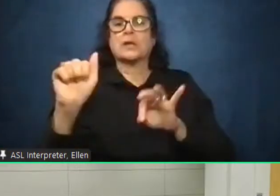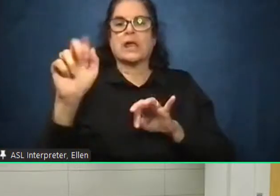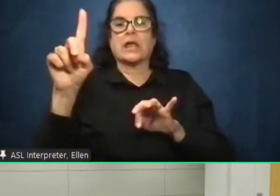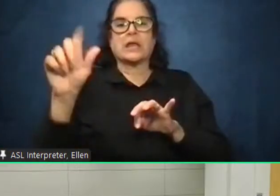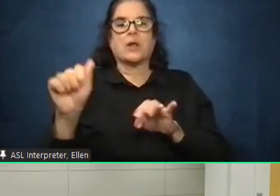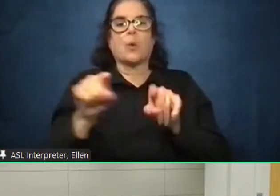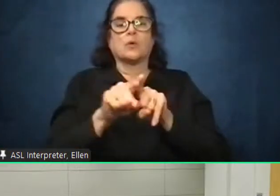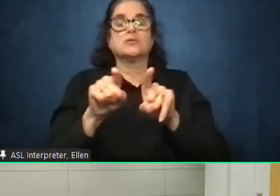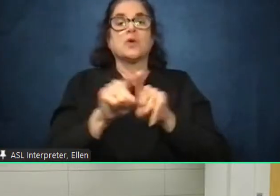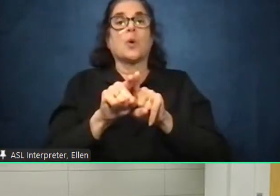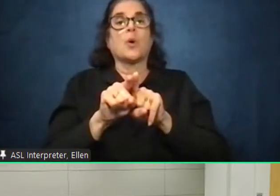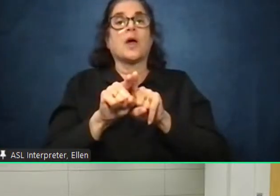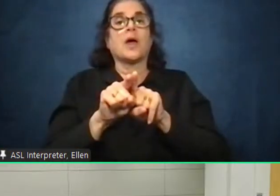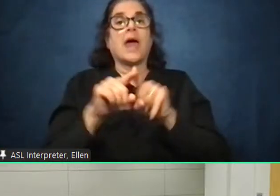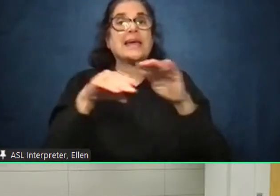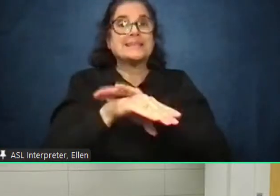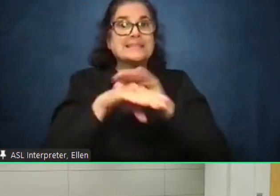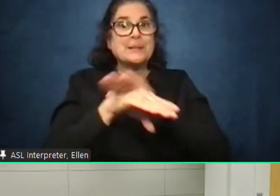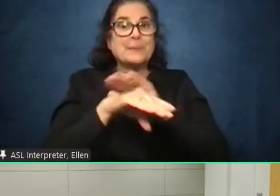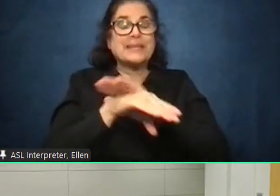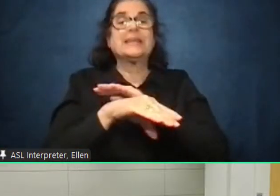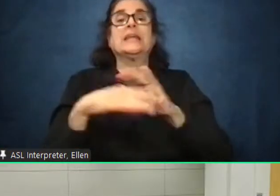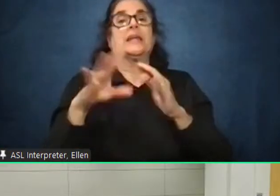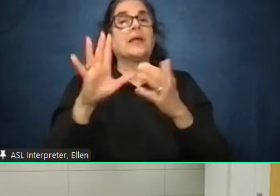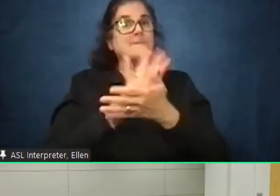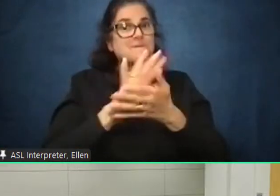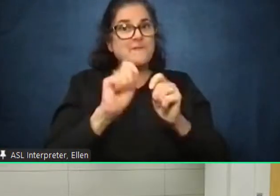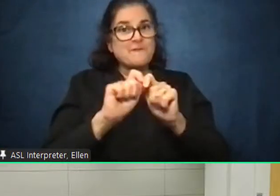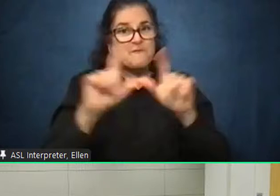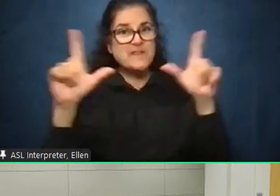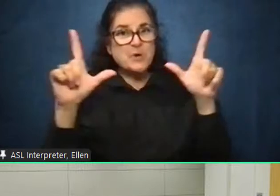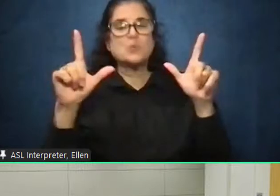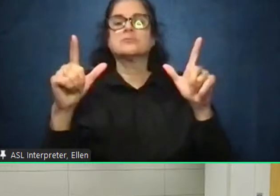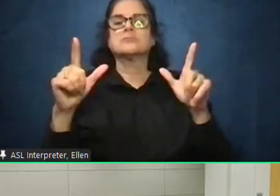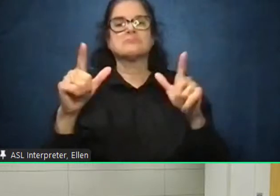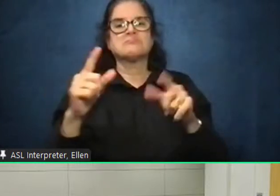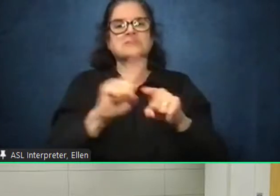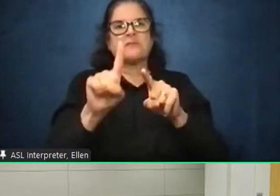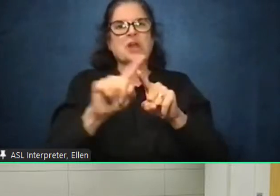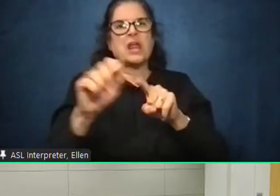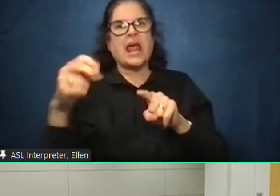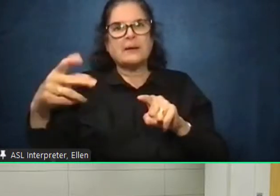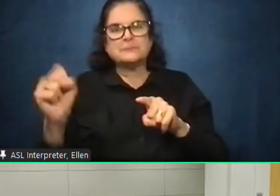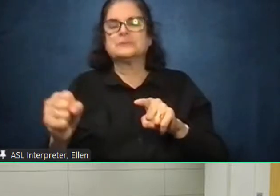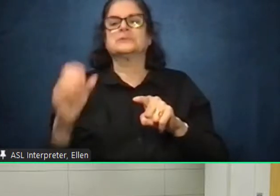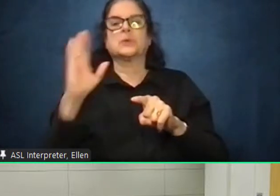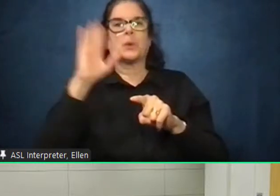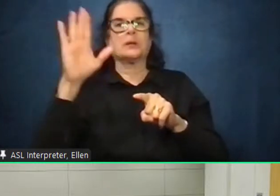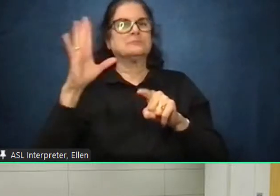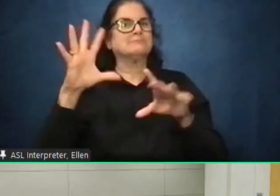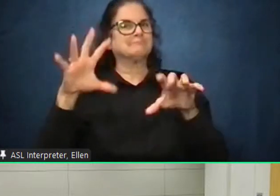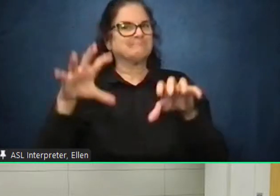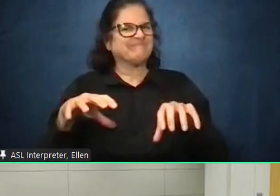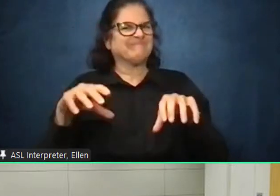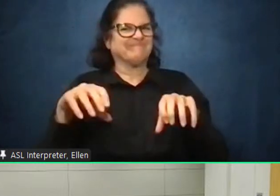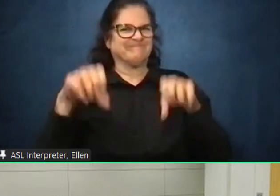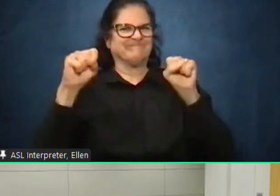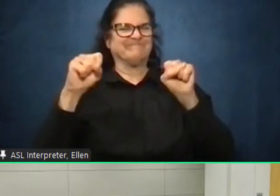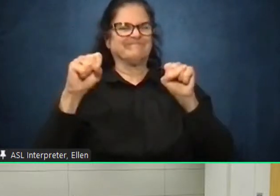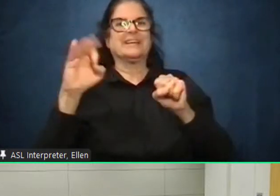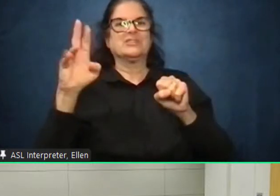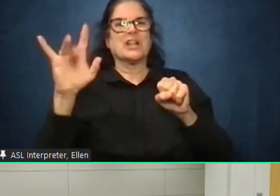throughout the month via social media apps, and we are proud to continue our participation in this year's Disability Pride Month Parade on